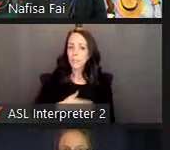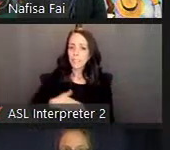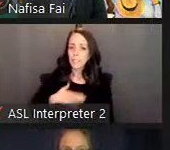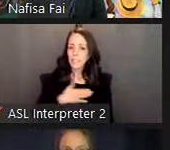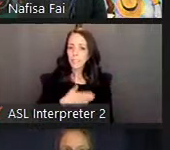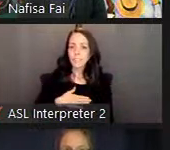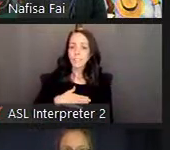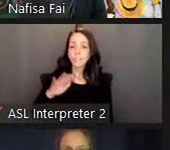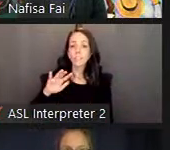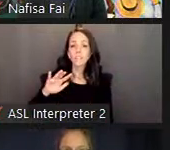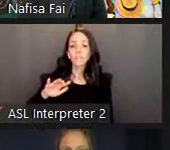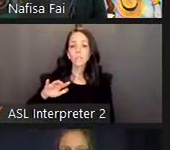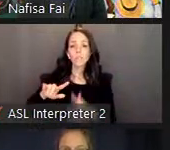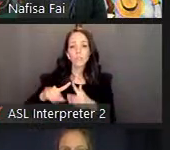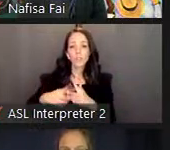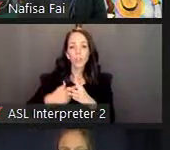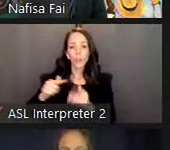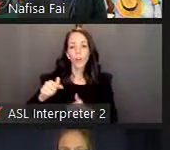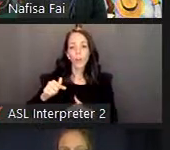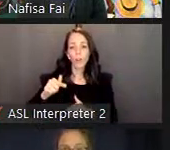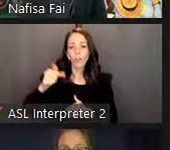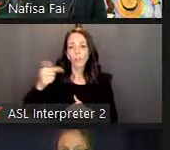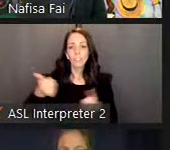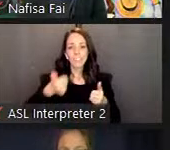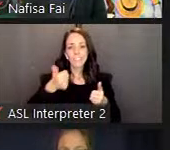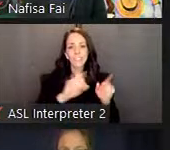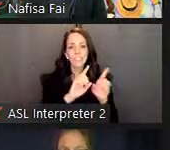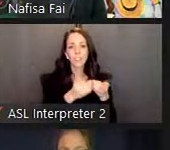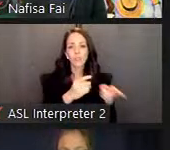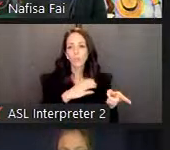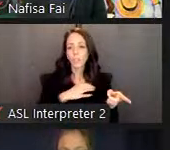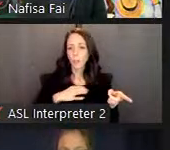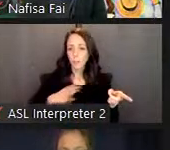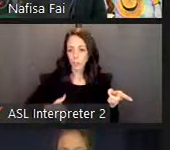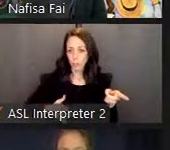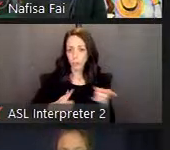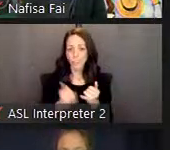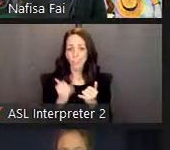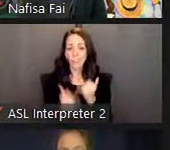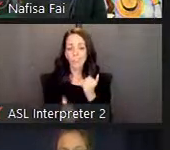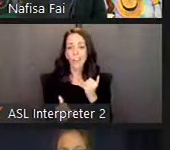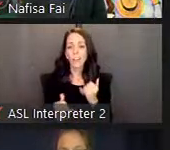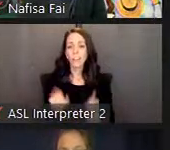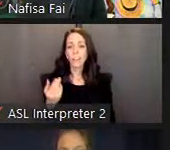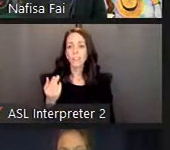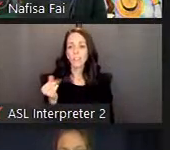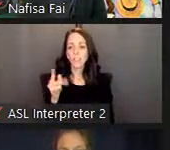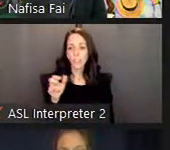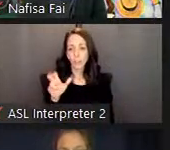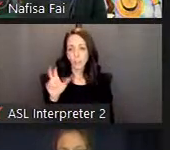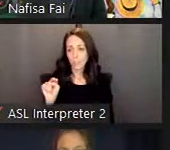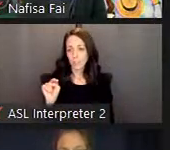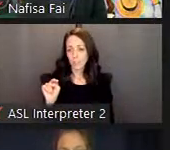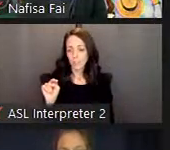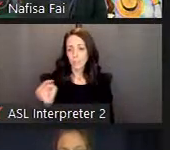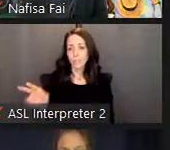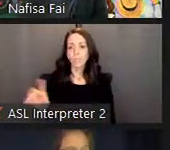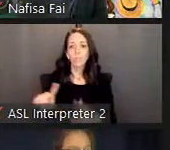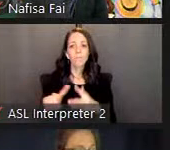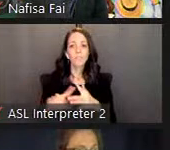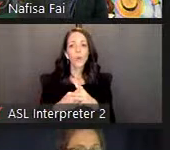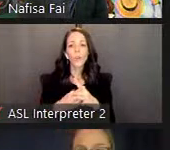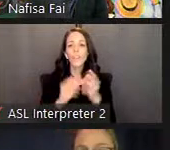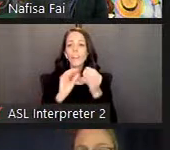to start with each of the district commissioners and end with Chair Harrington, starting in